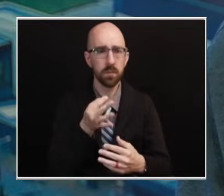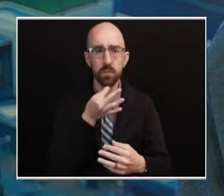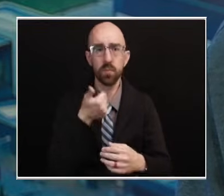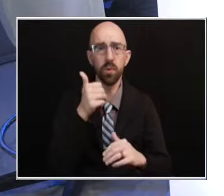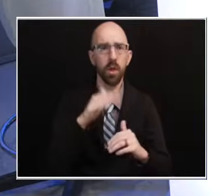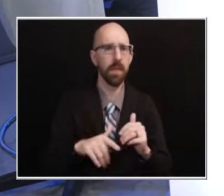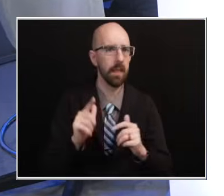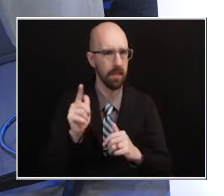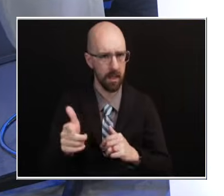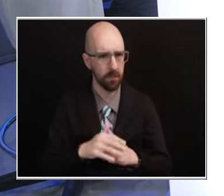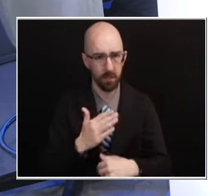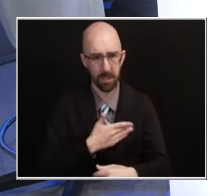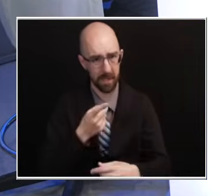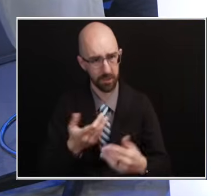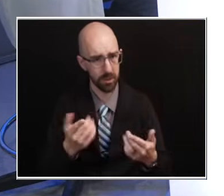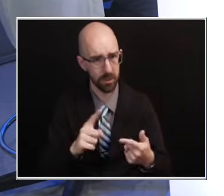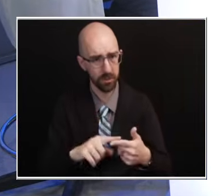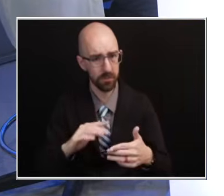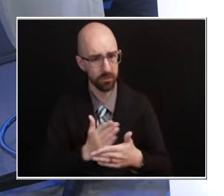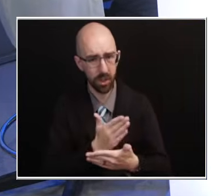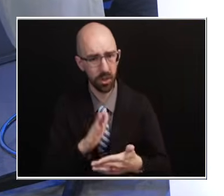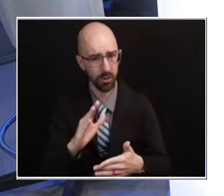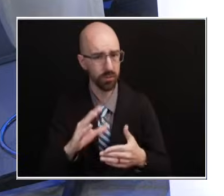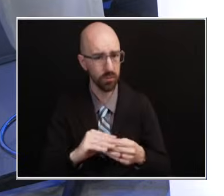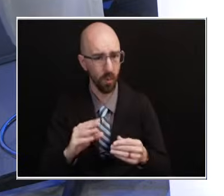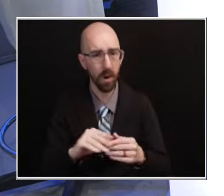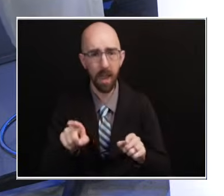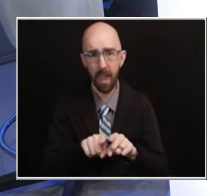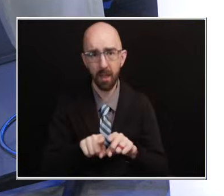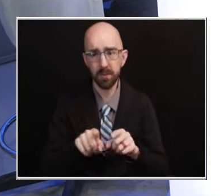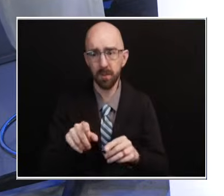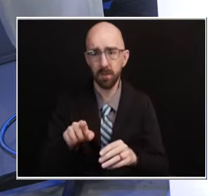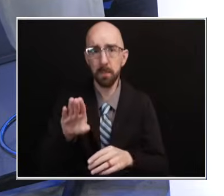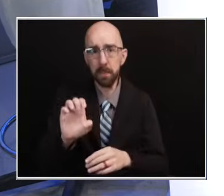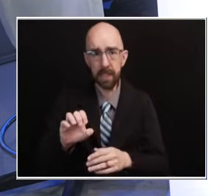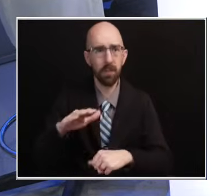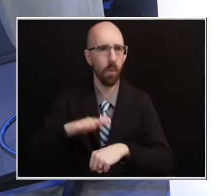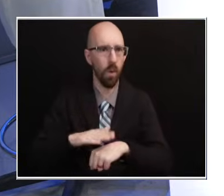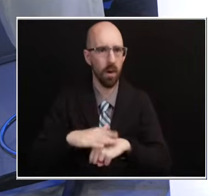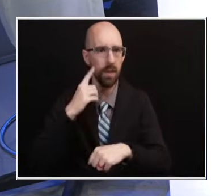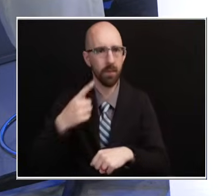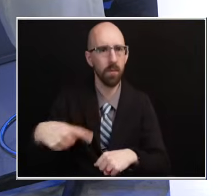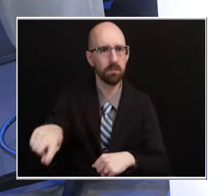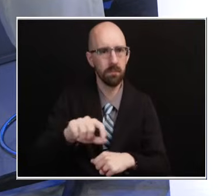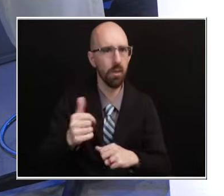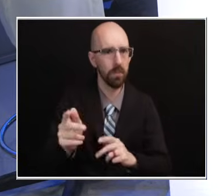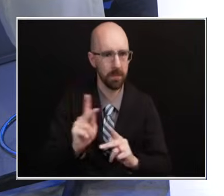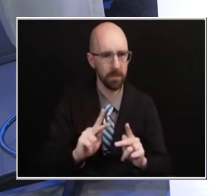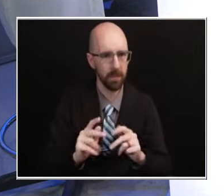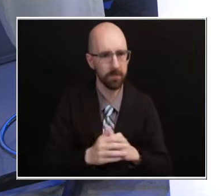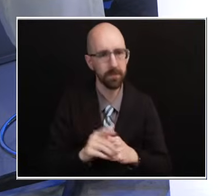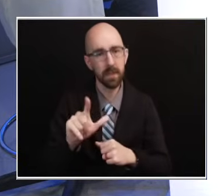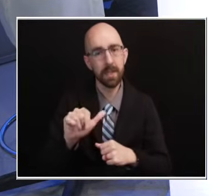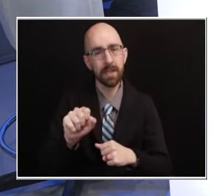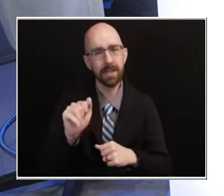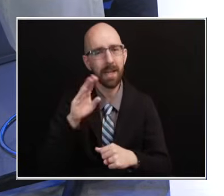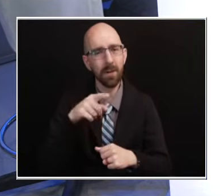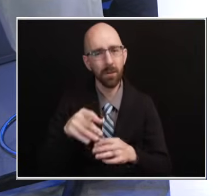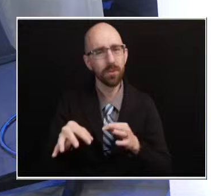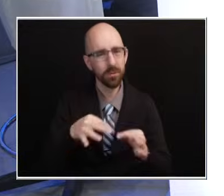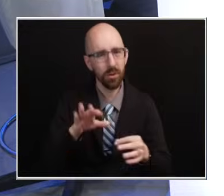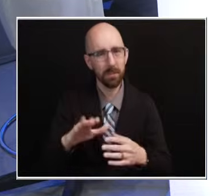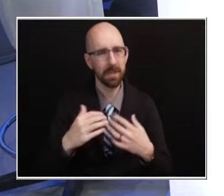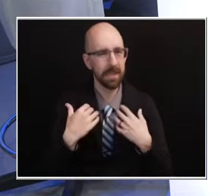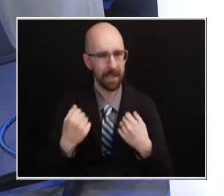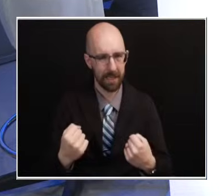you're here to share your story I'm glad and to be be that here. warning for other people. So, Yes. and making that difference. Lisa, I know you've described Scott's healing